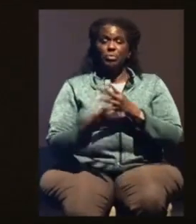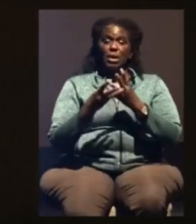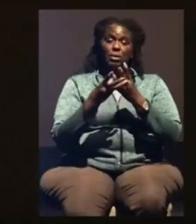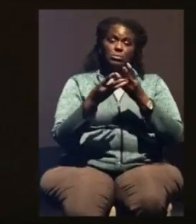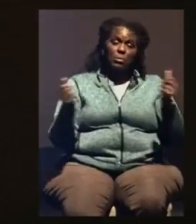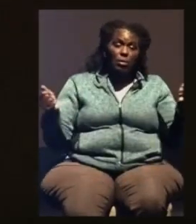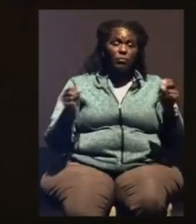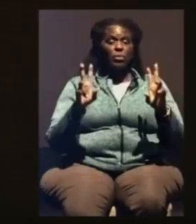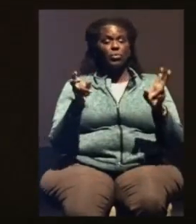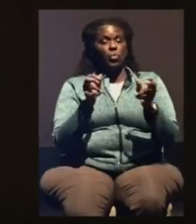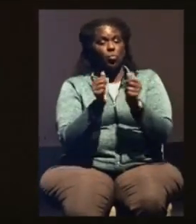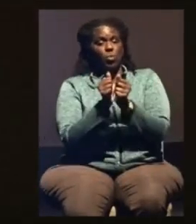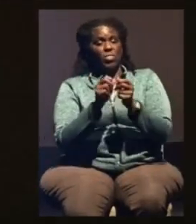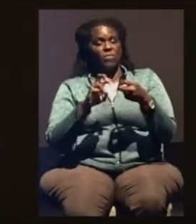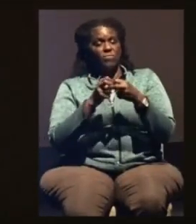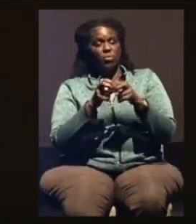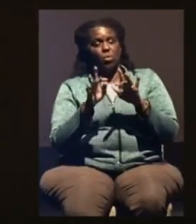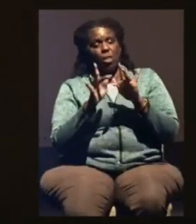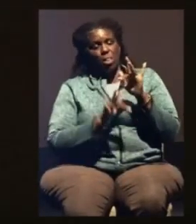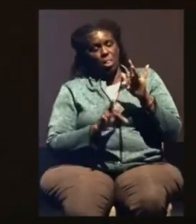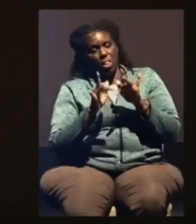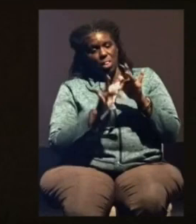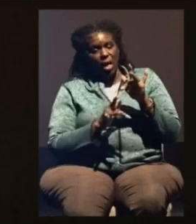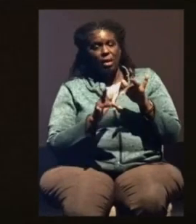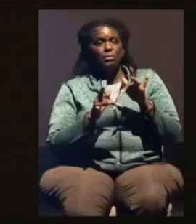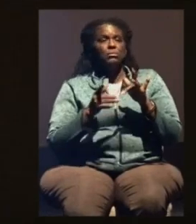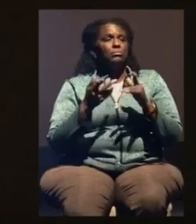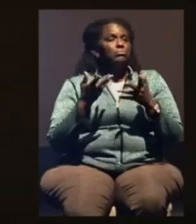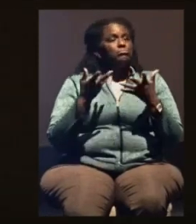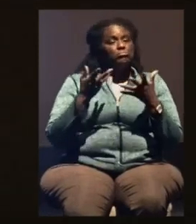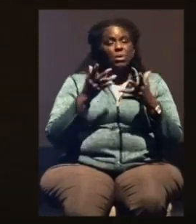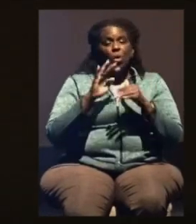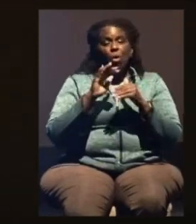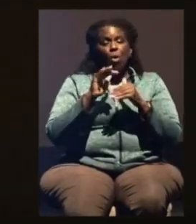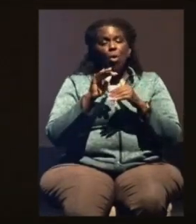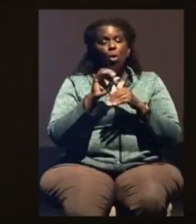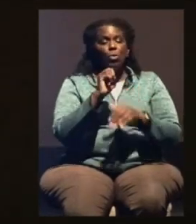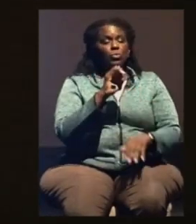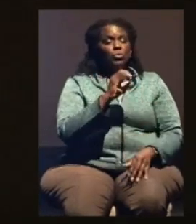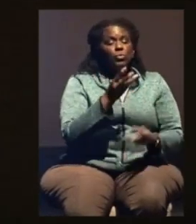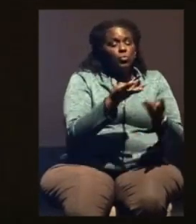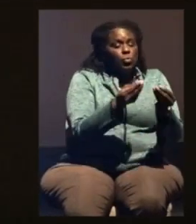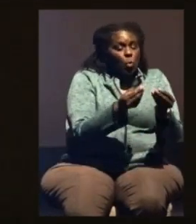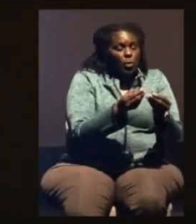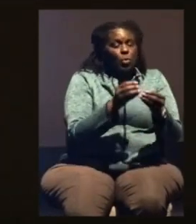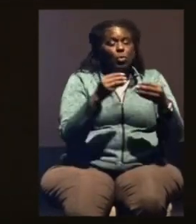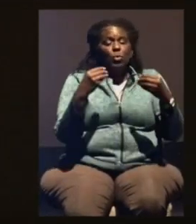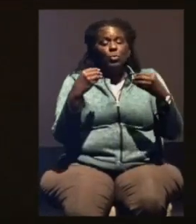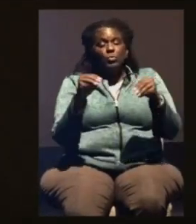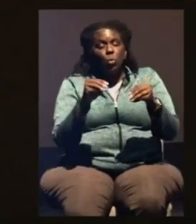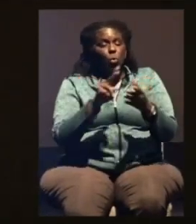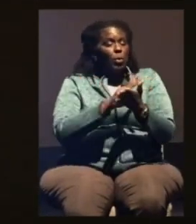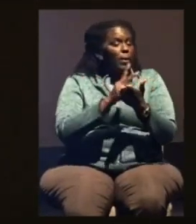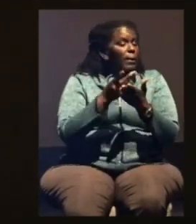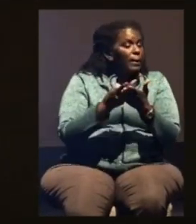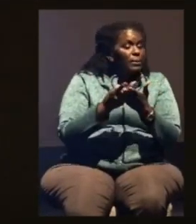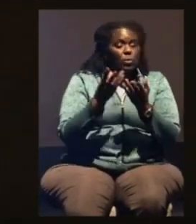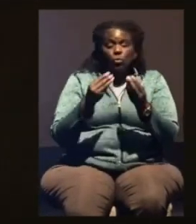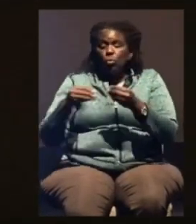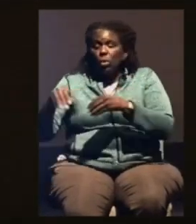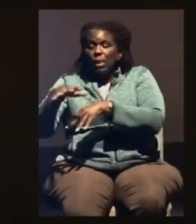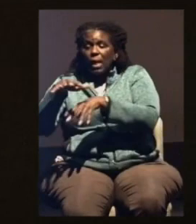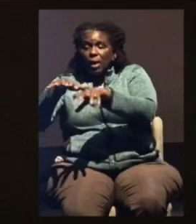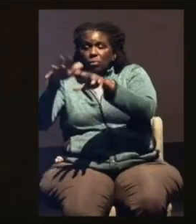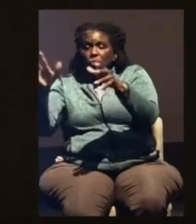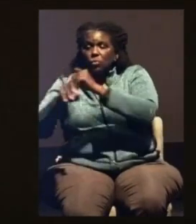means fixing problems at all stages of the food cycle. So from soil to stores to kitchens to landfill.